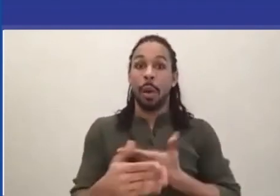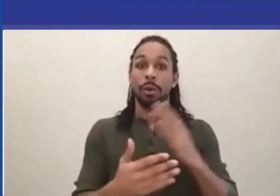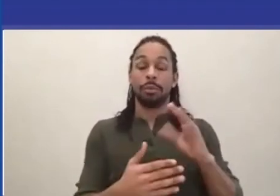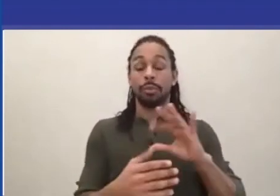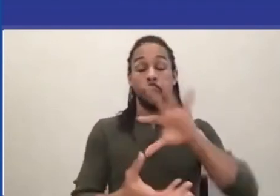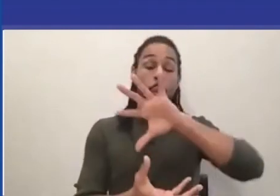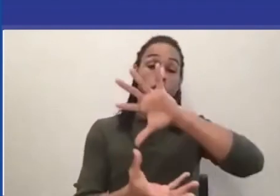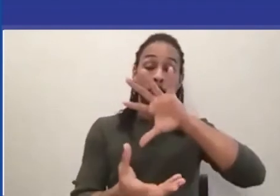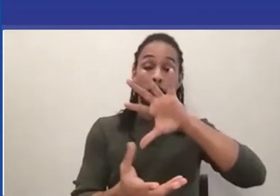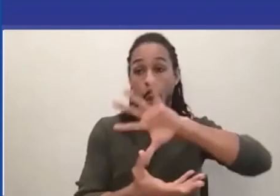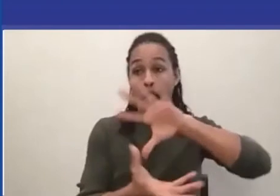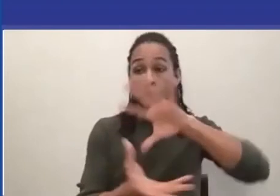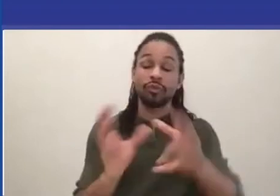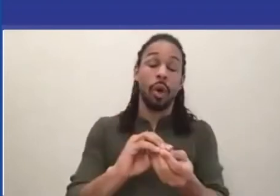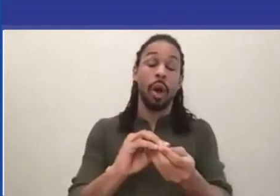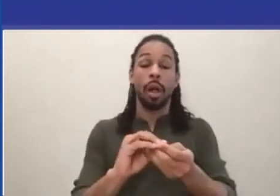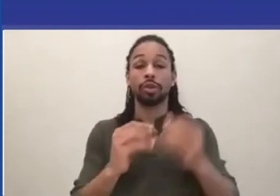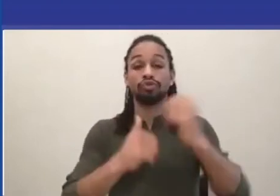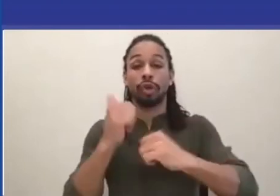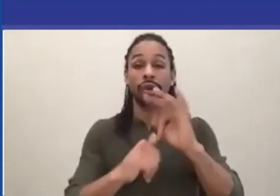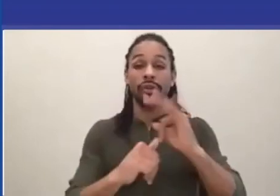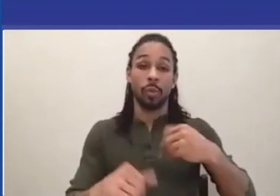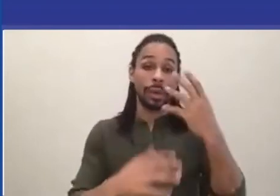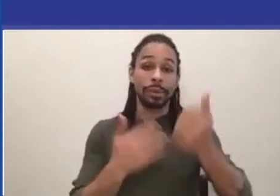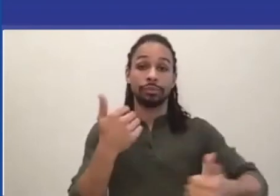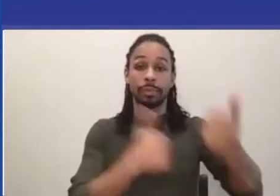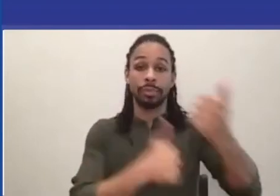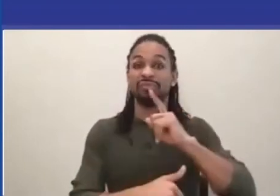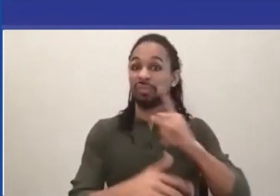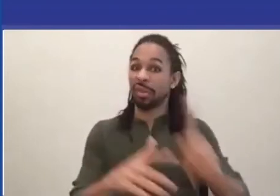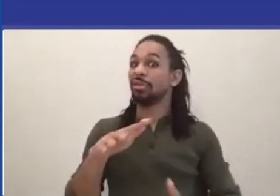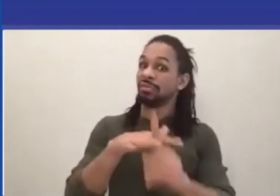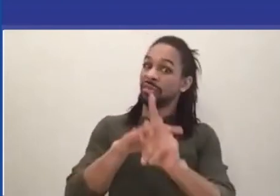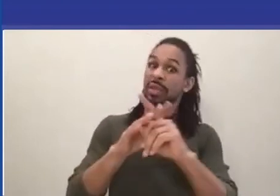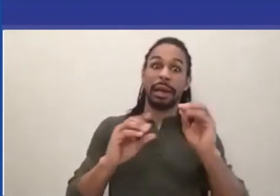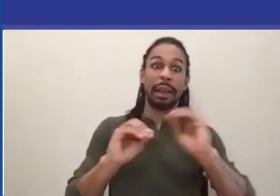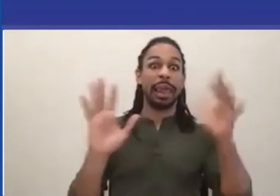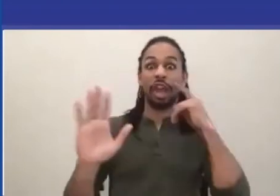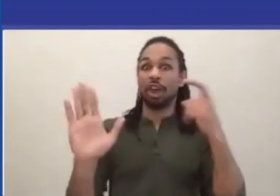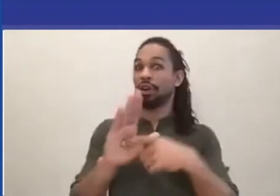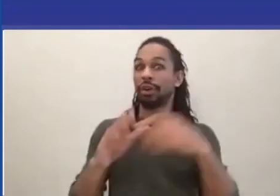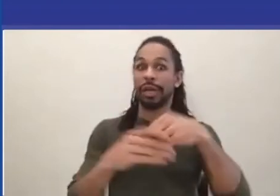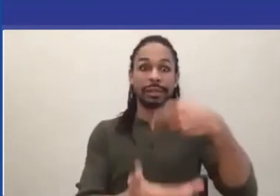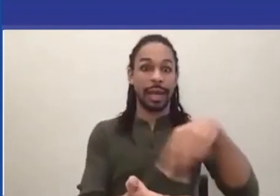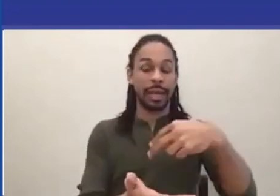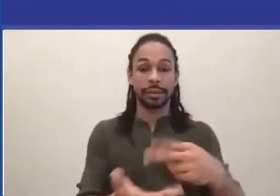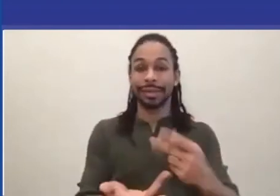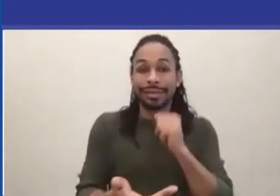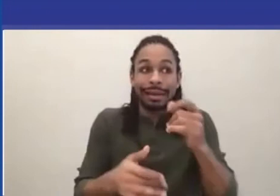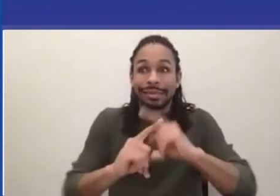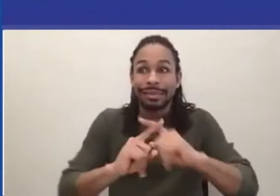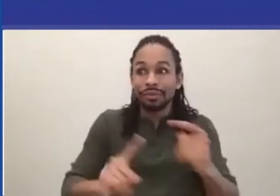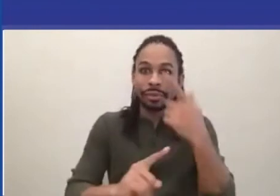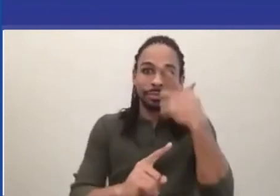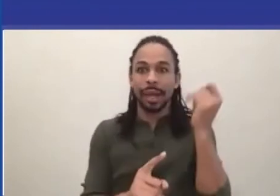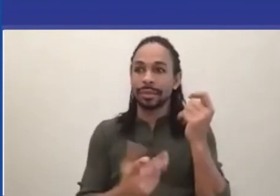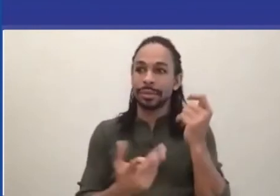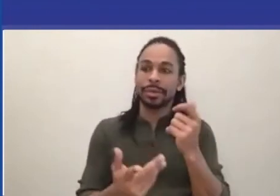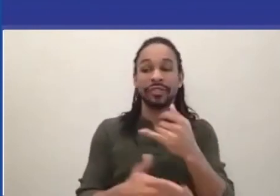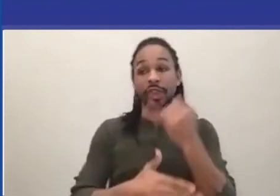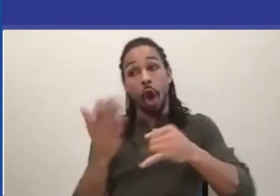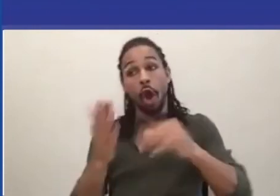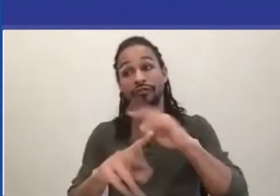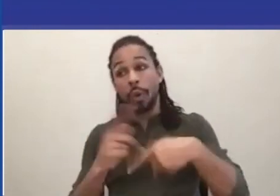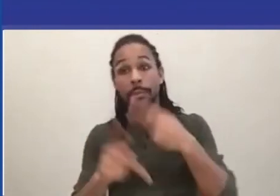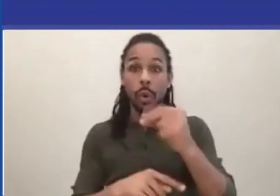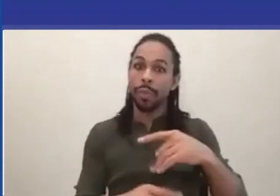dance. It is not any different because it's an art form. We have a very white supremacist structure in our